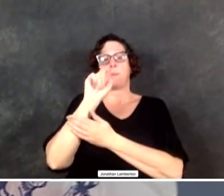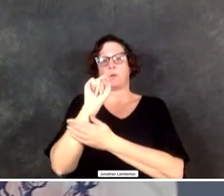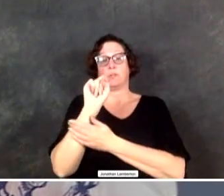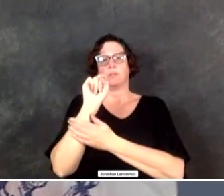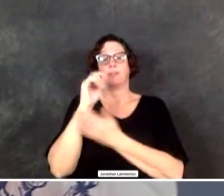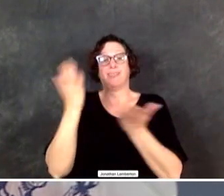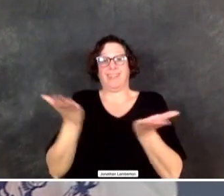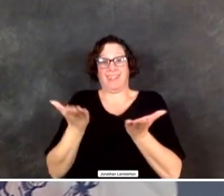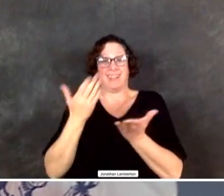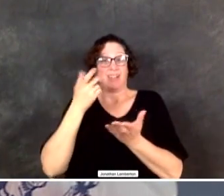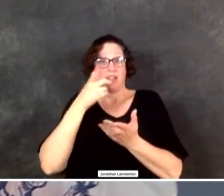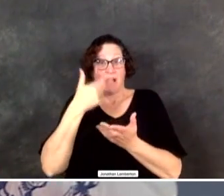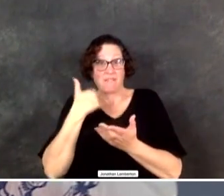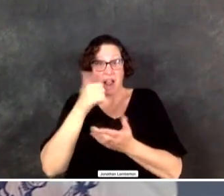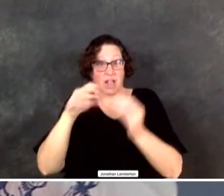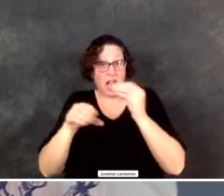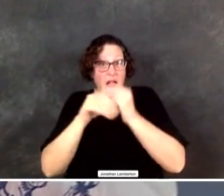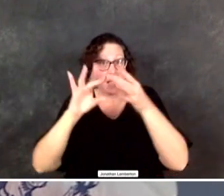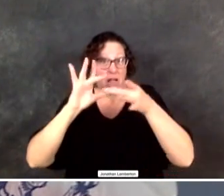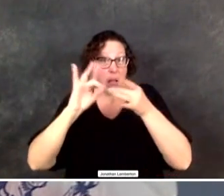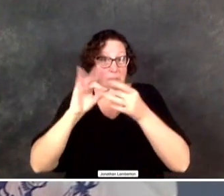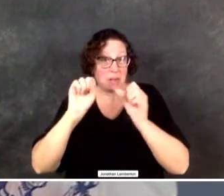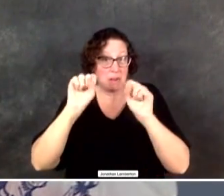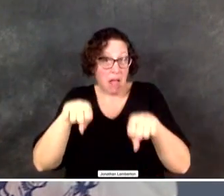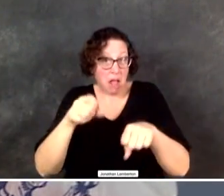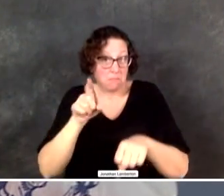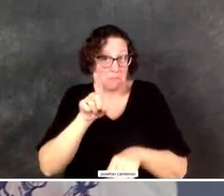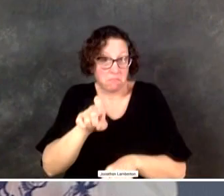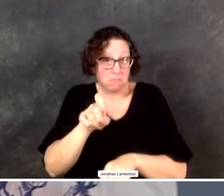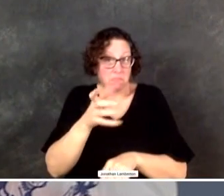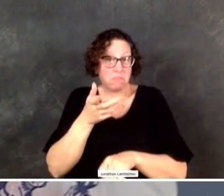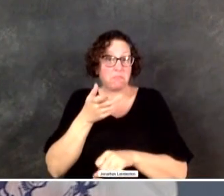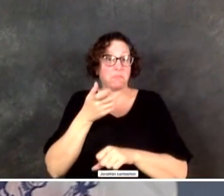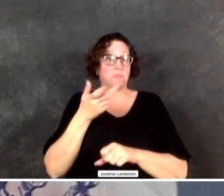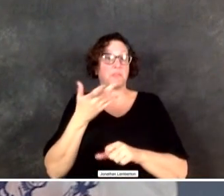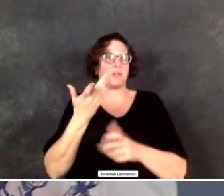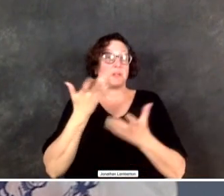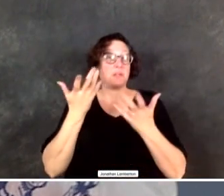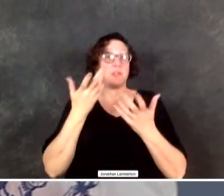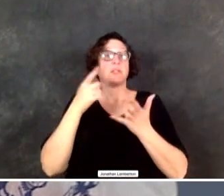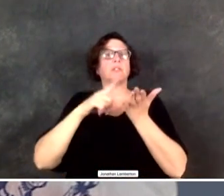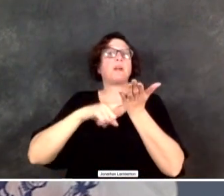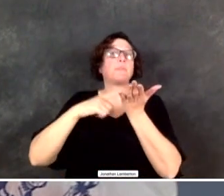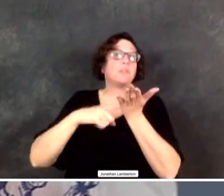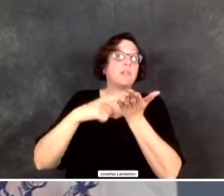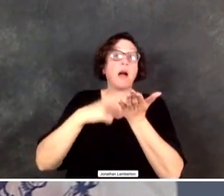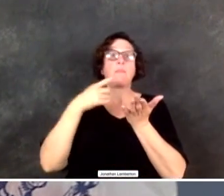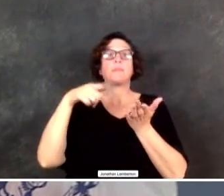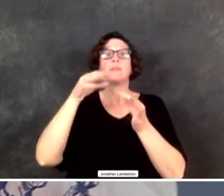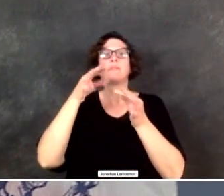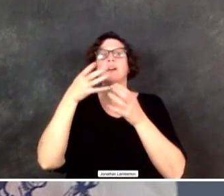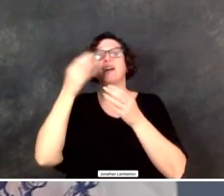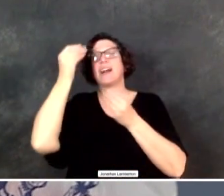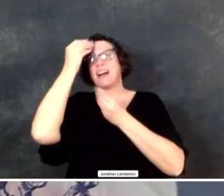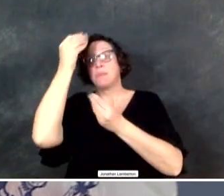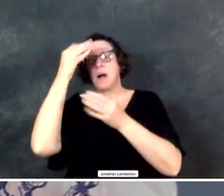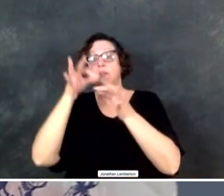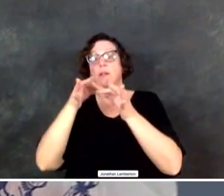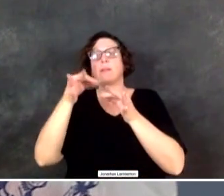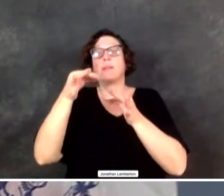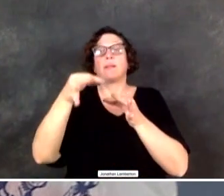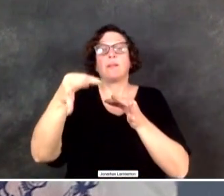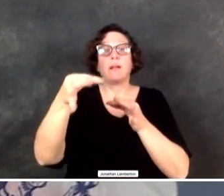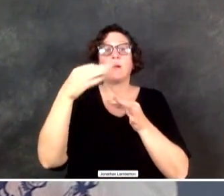was consistent and accurate. And there's been lags sometimes that probably wouldn't have been the case in a more normal